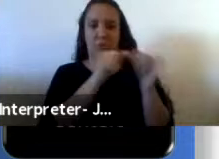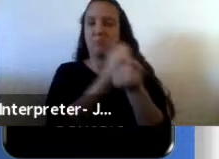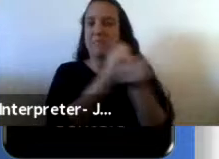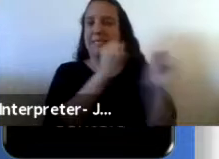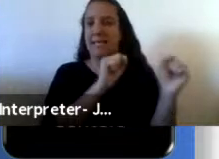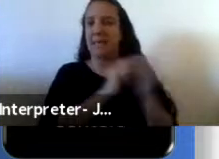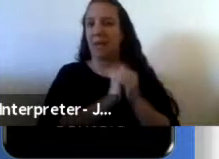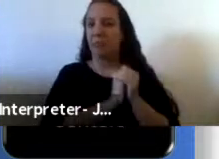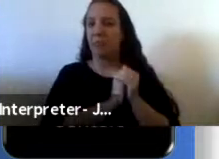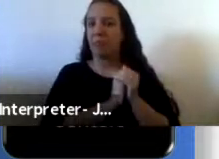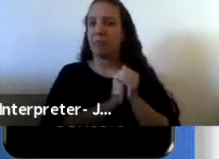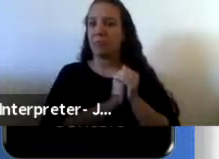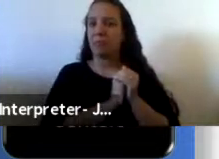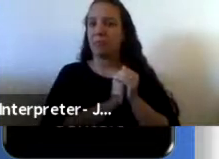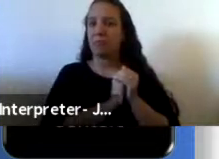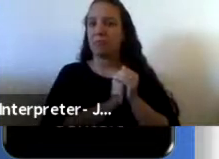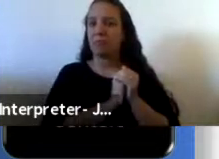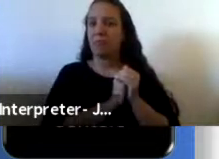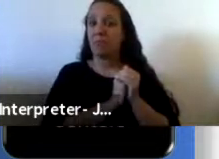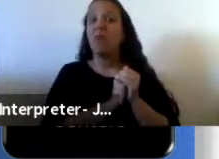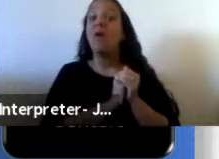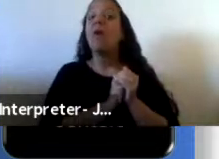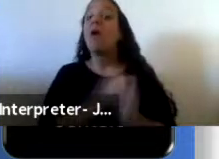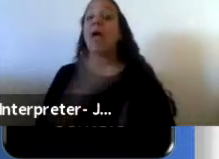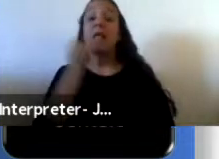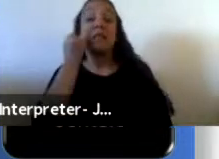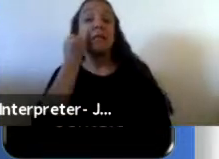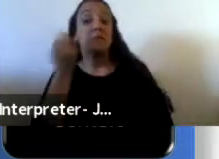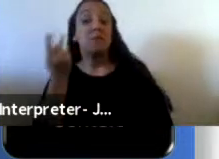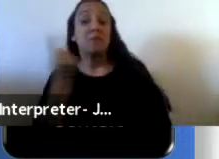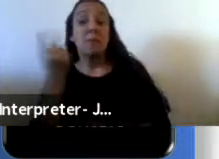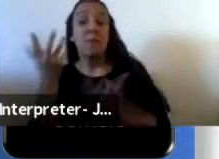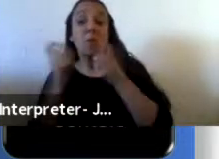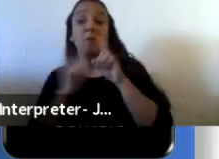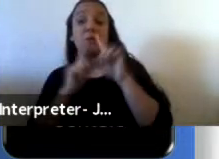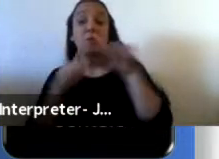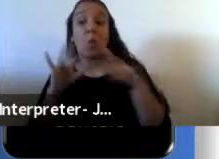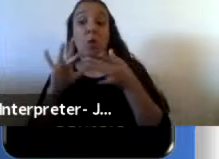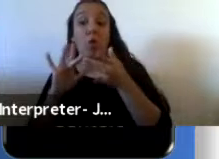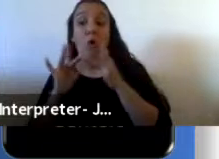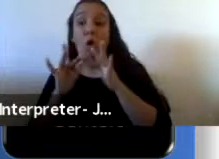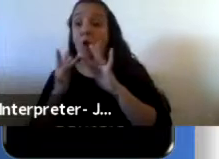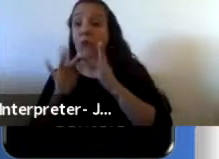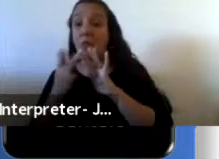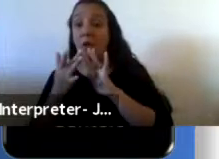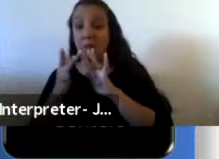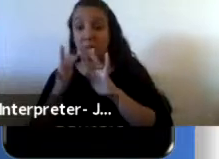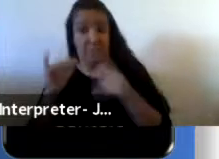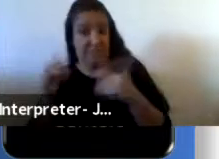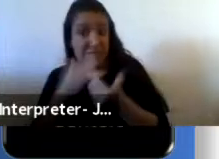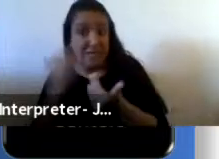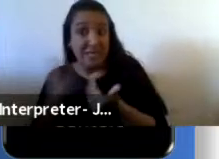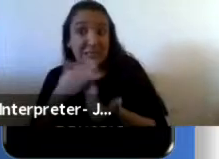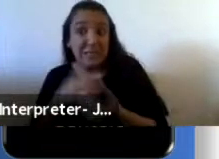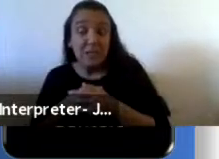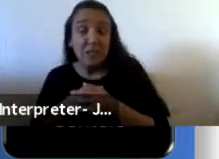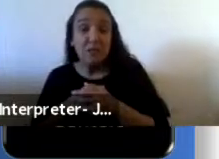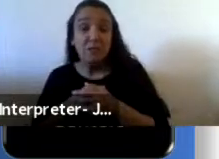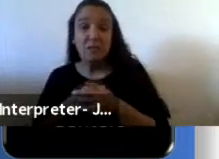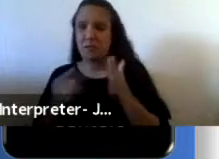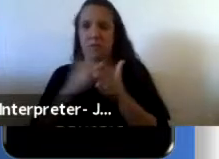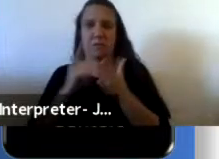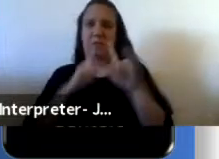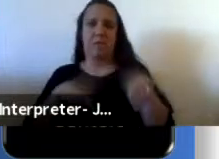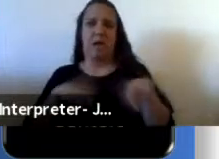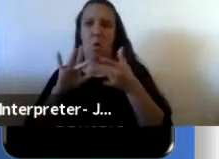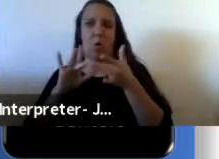then how easy are you making it for people to order online for items? I know that for me, that's another thing. I order online, and if I